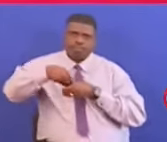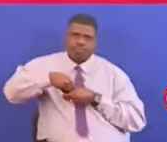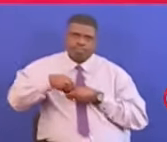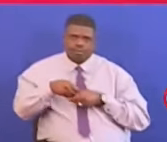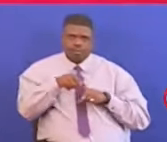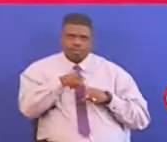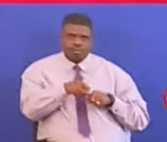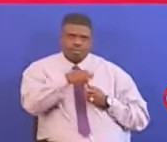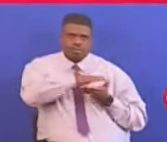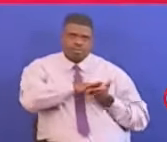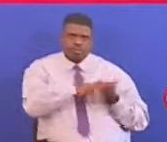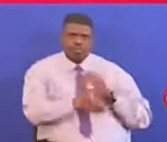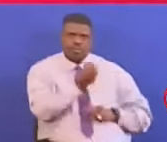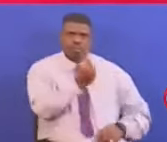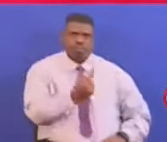my principles.